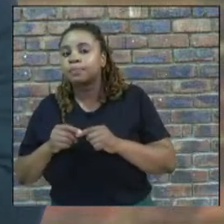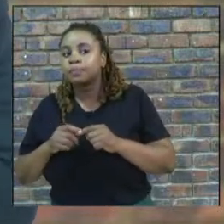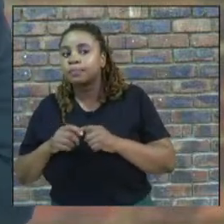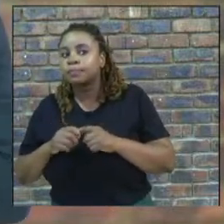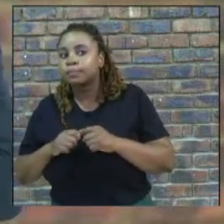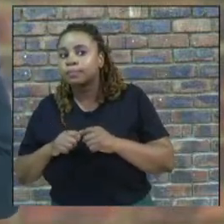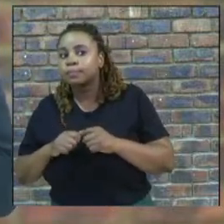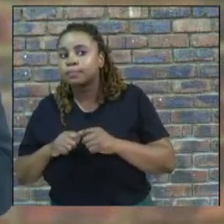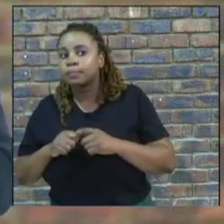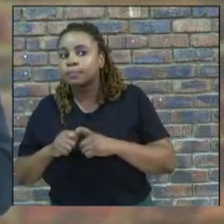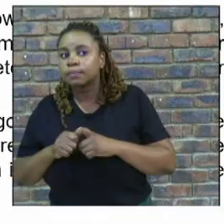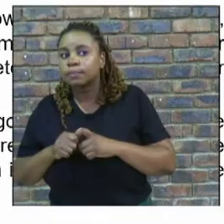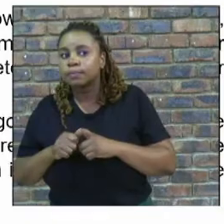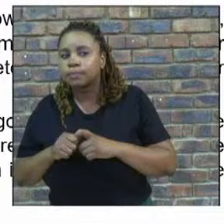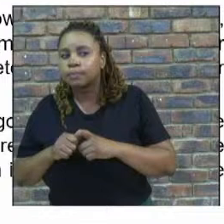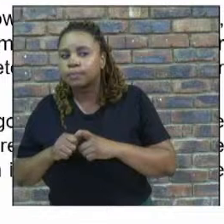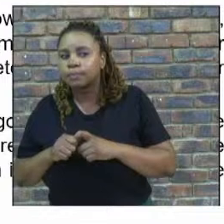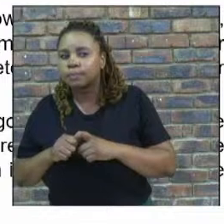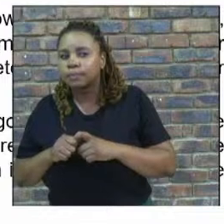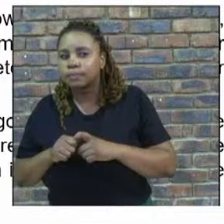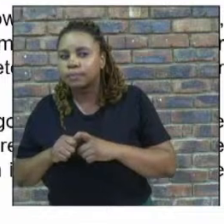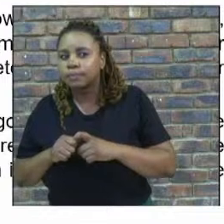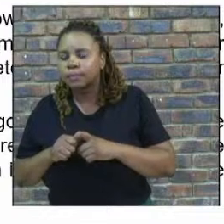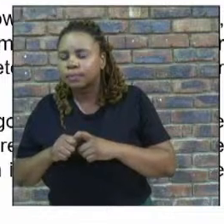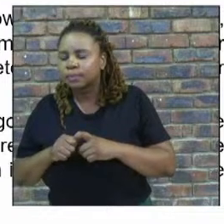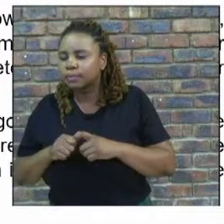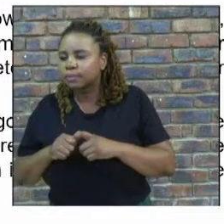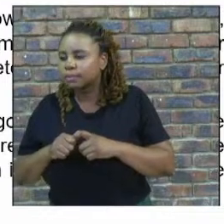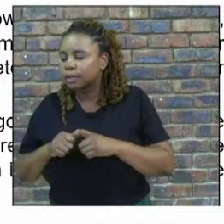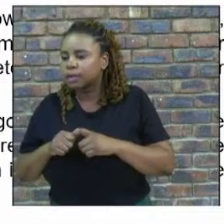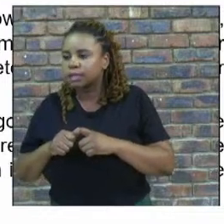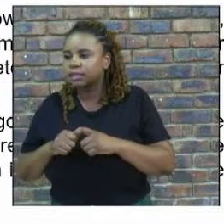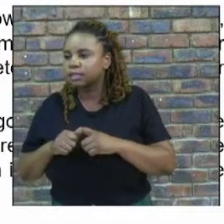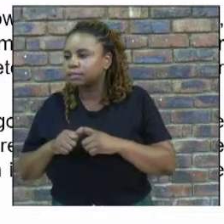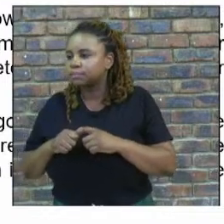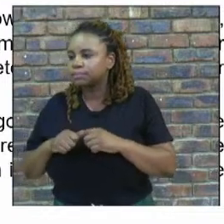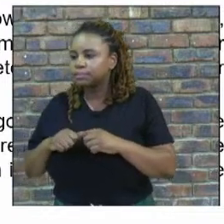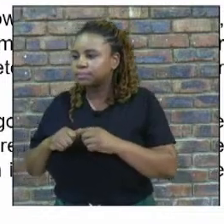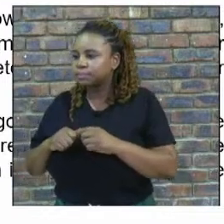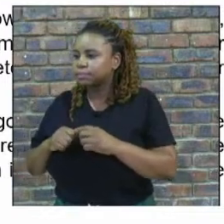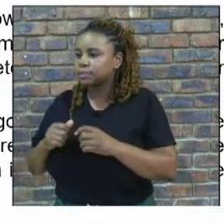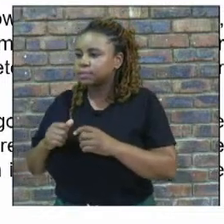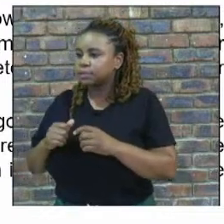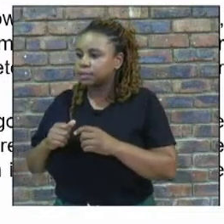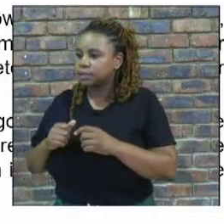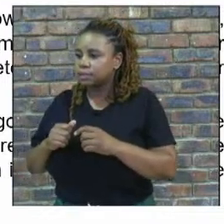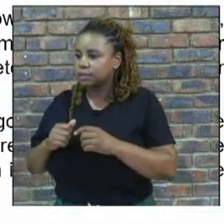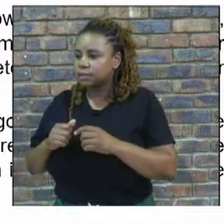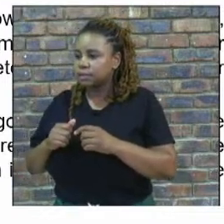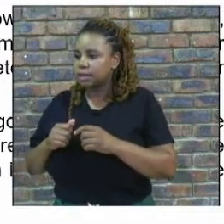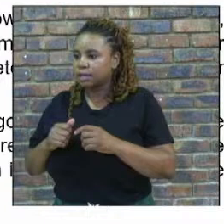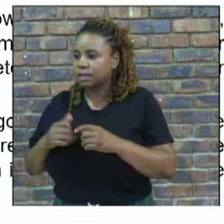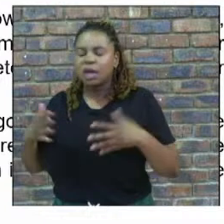bill. But we are happy, we do believe that we must really,